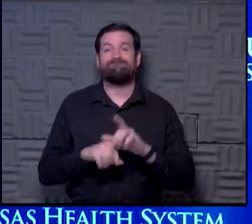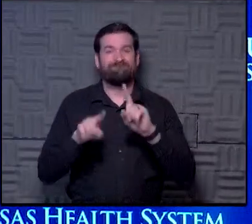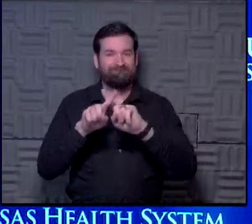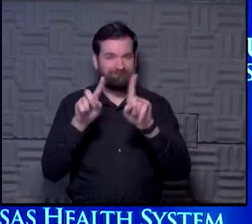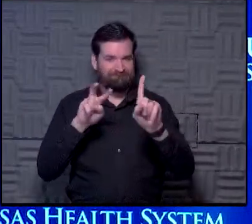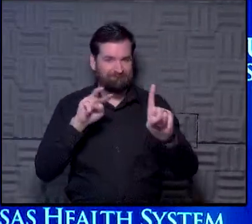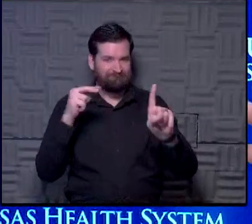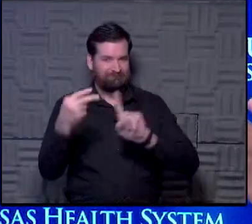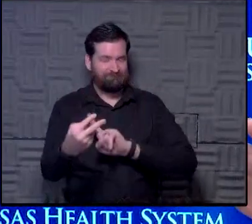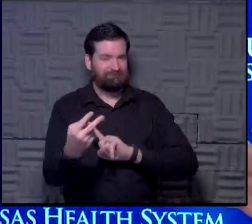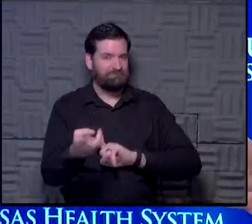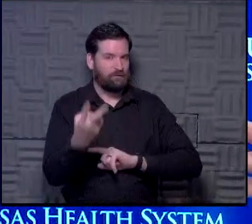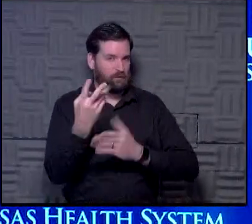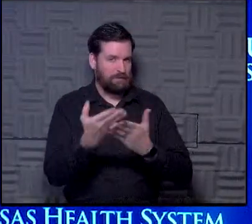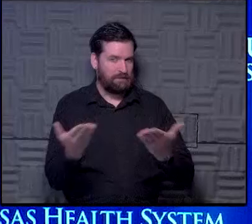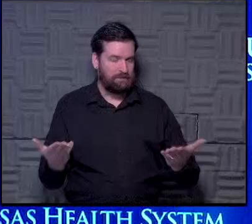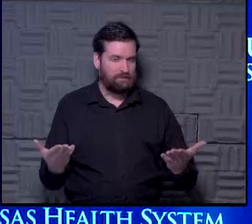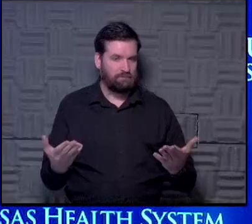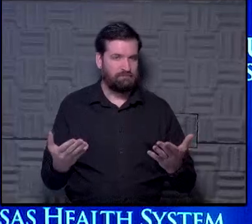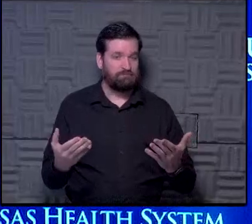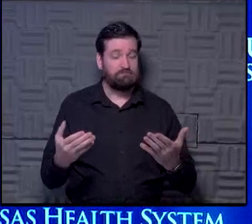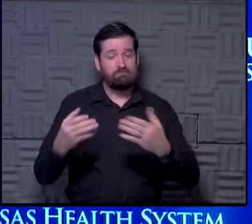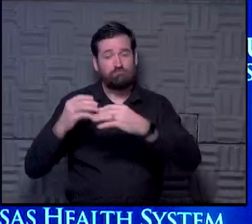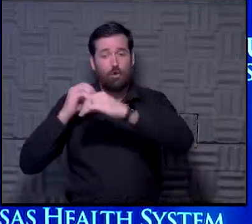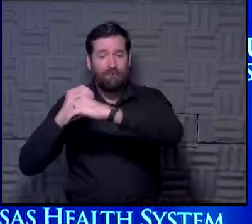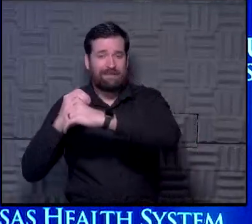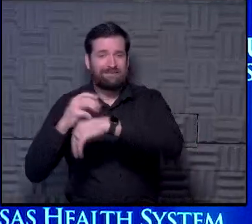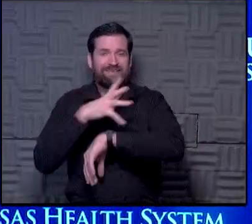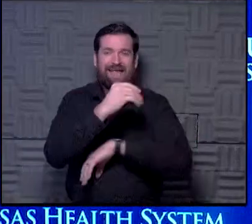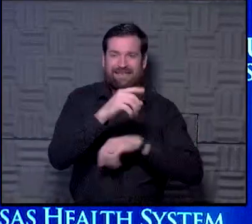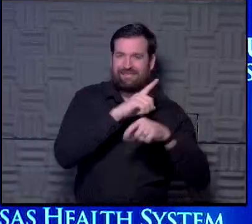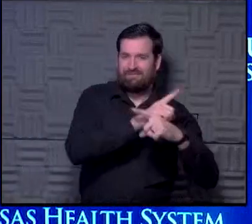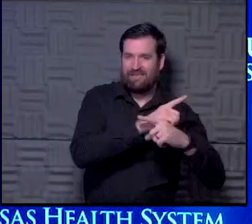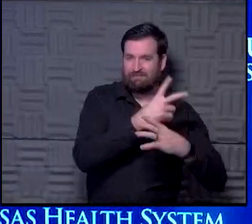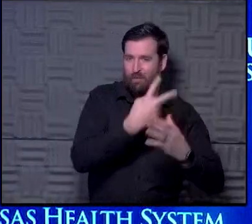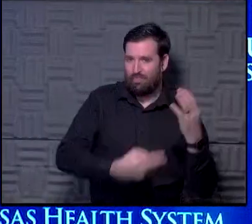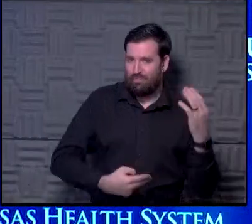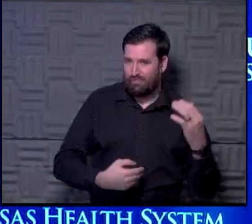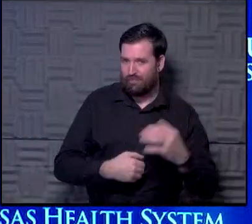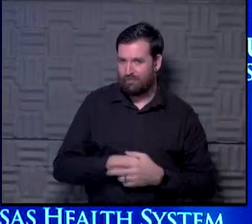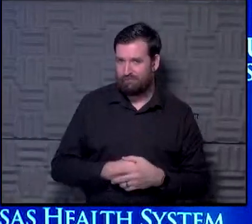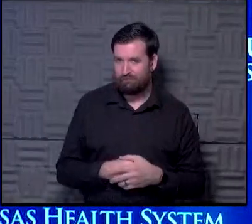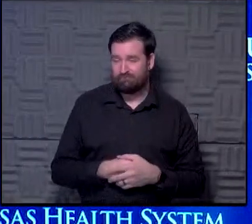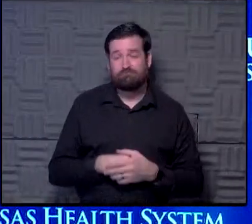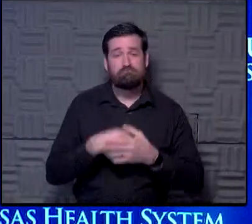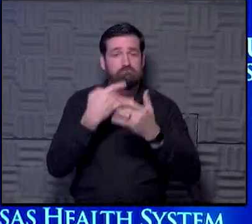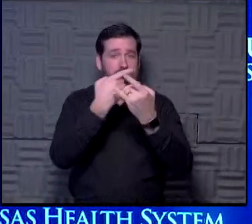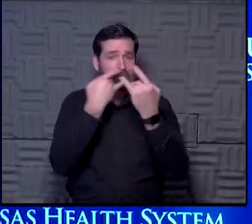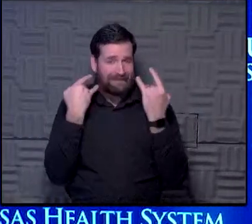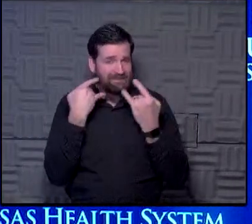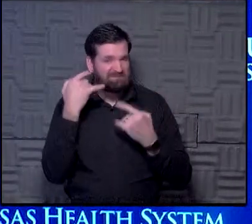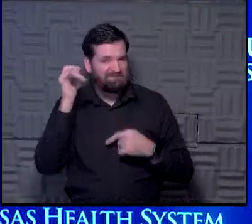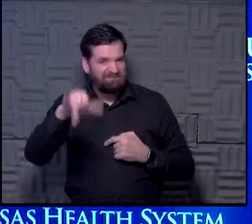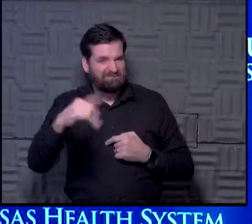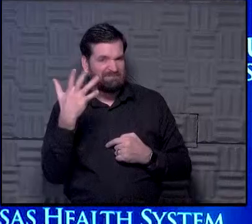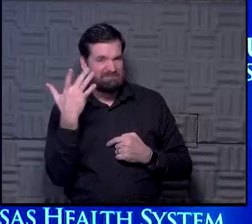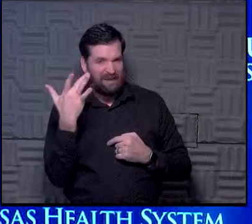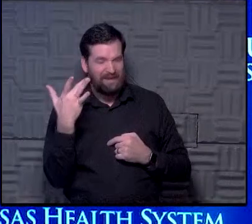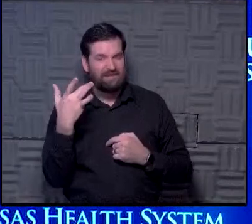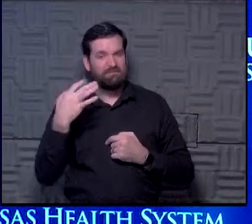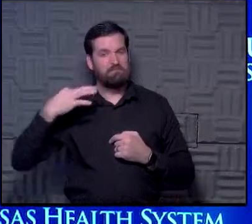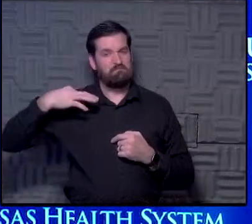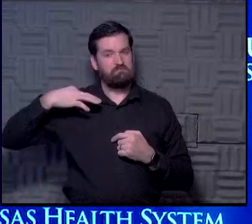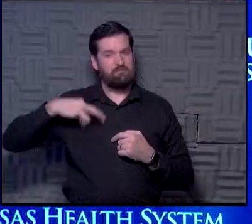that we have two things. We're both on offense and defense, right? That's why we wear a mask, because we can get the benefit